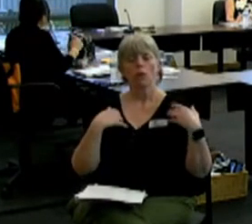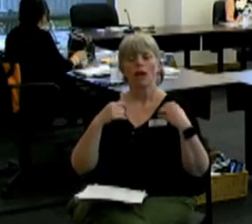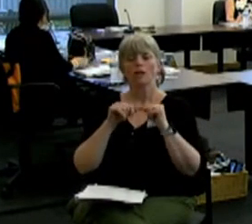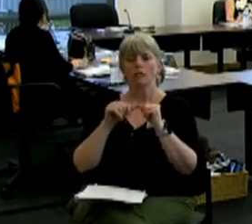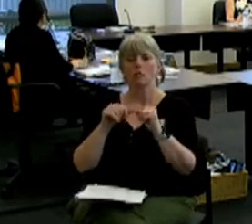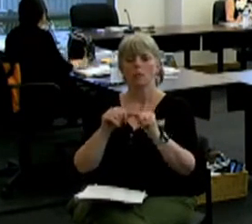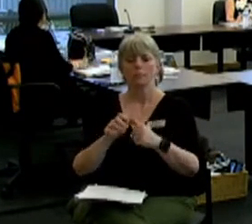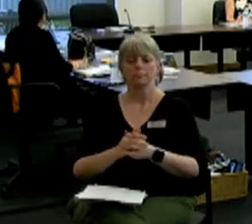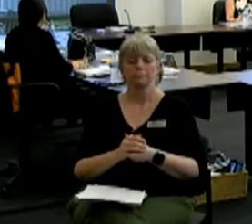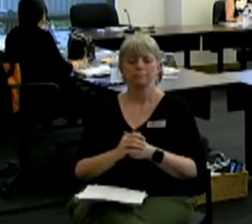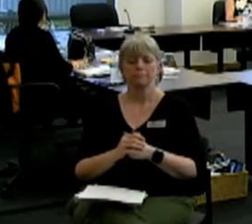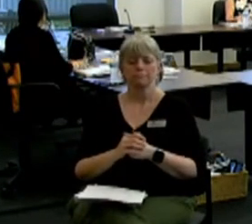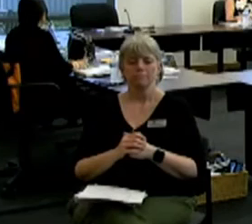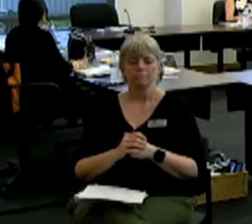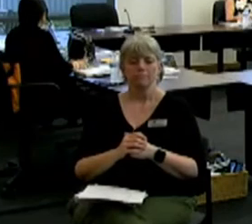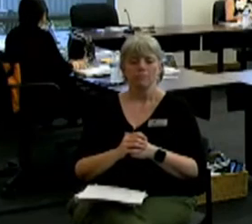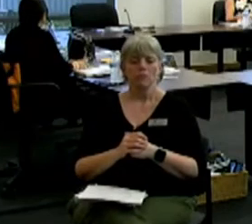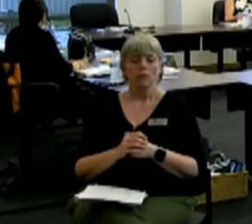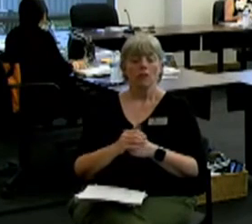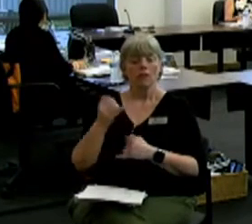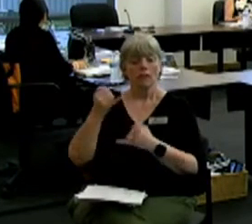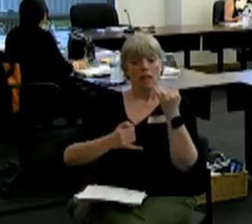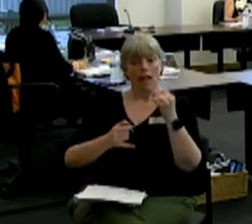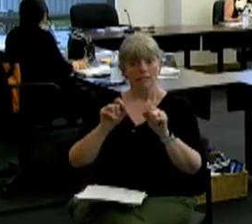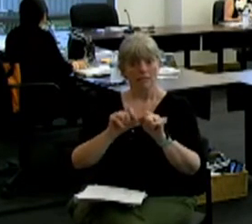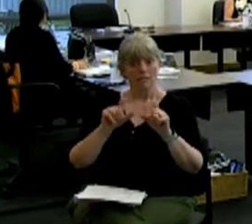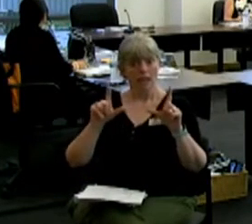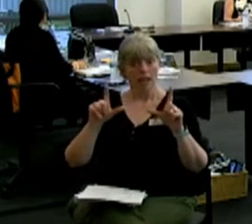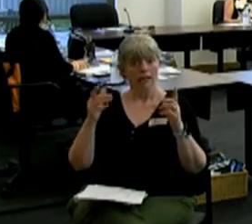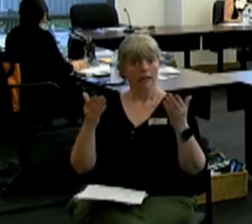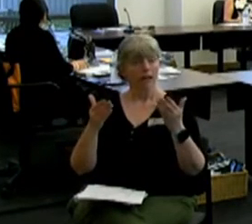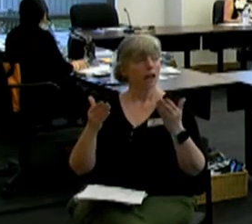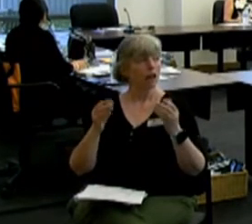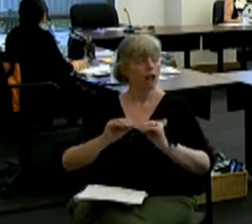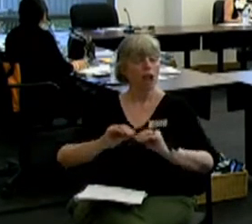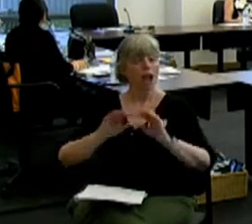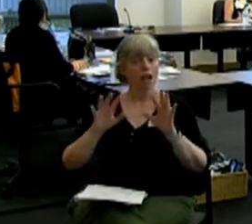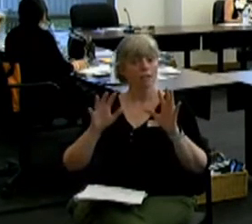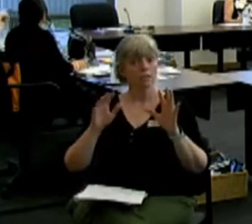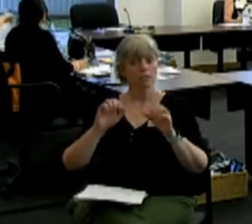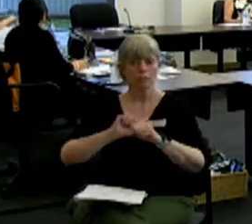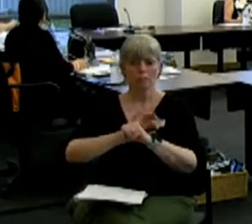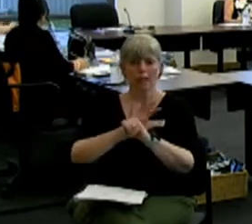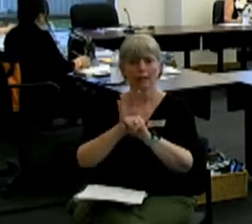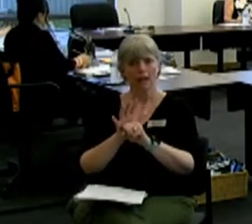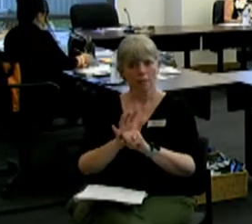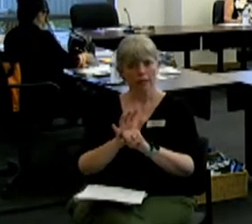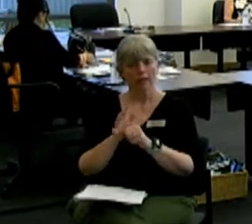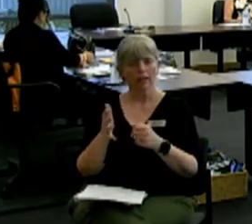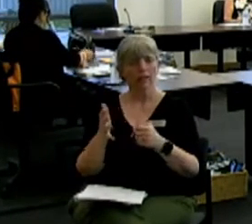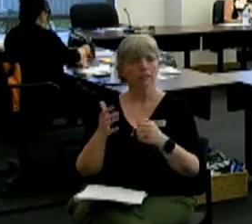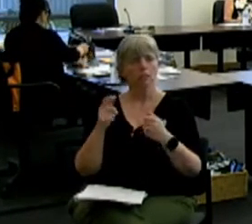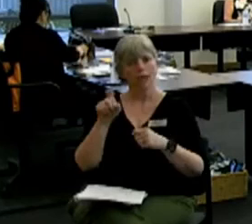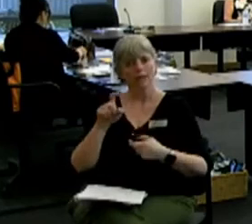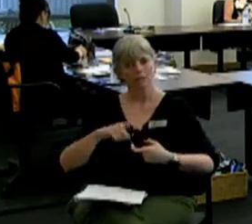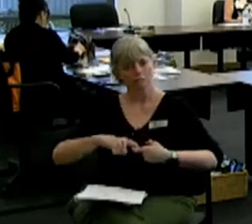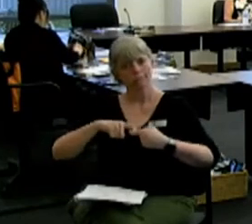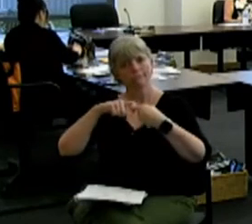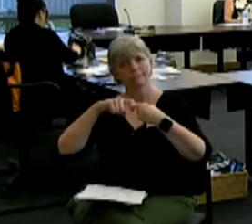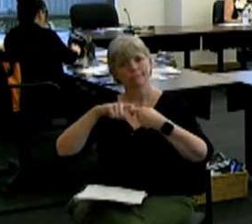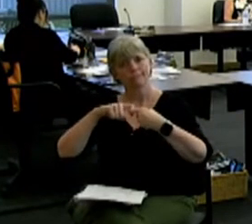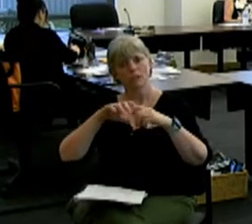moving. So last slide here on this, obviously, you know, the pandemic, we had to stop